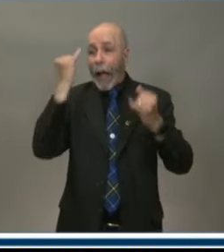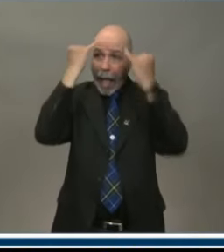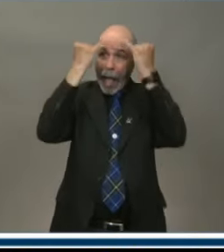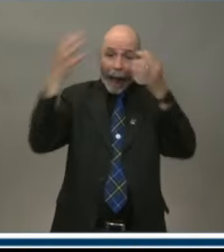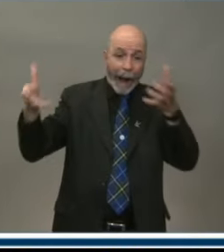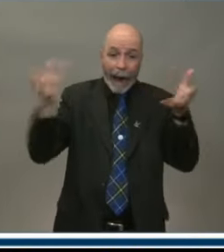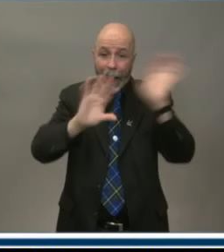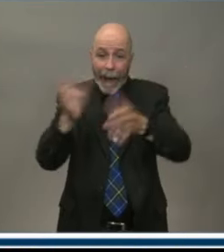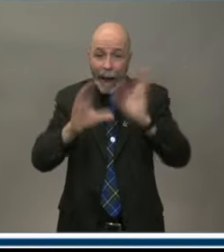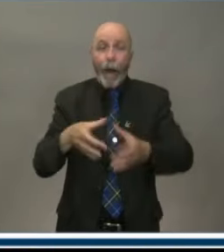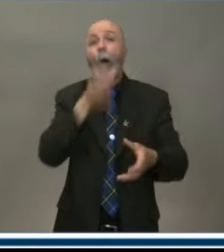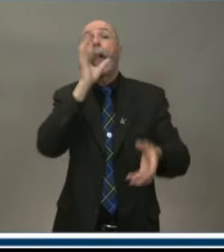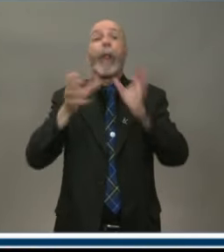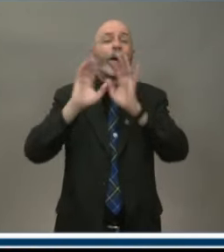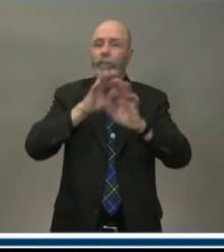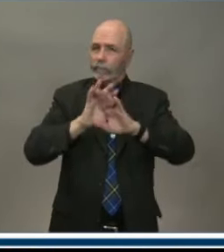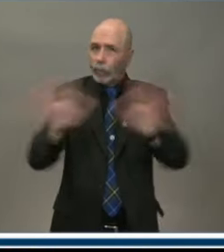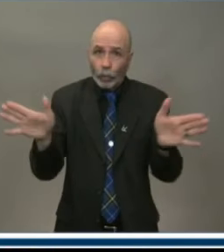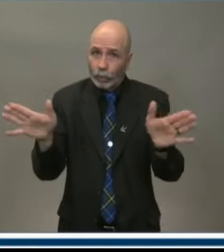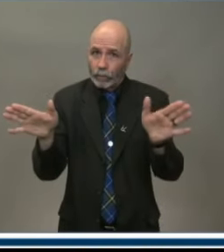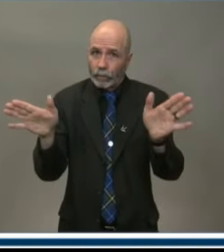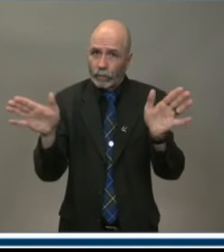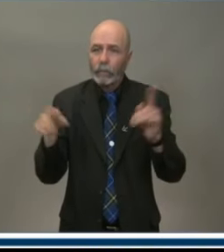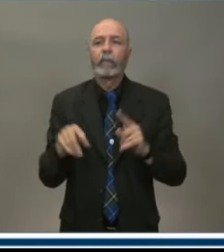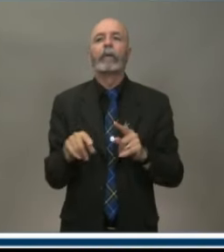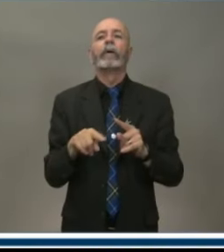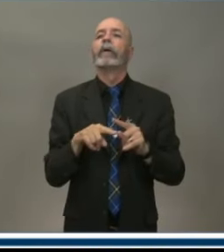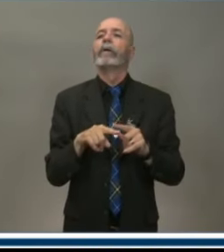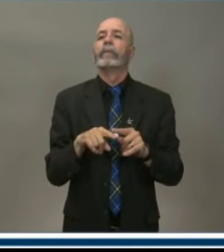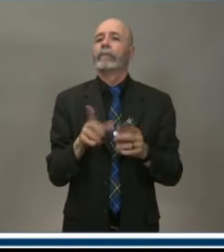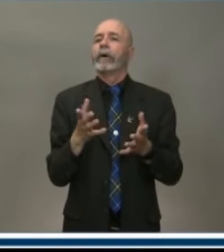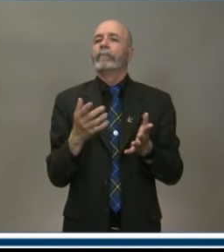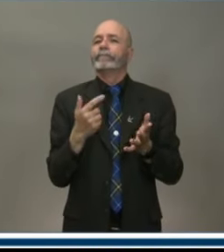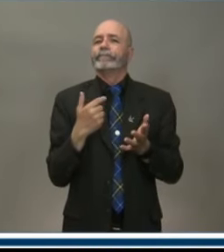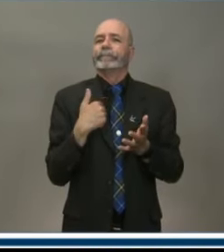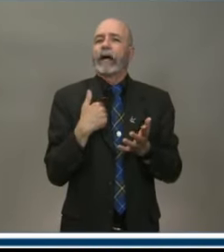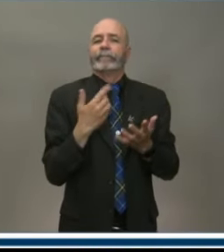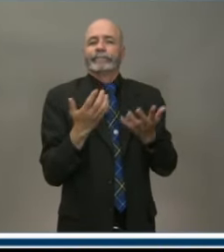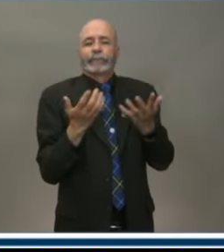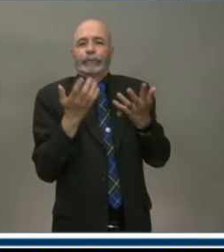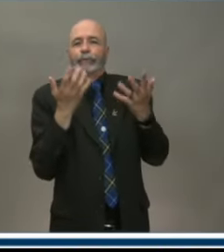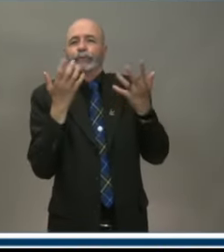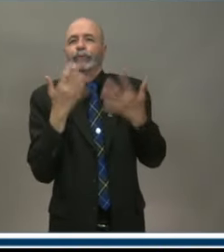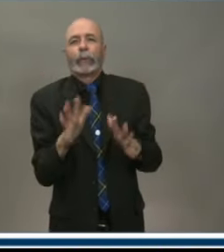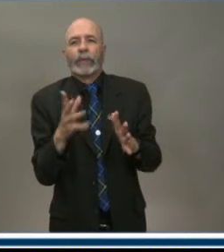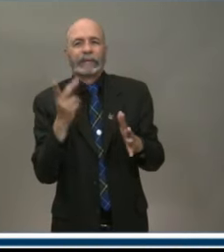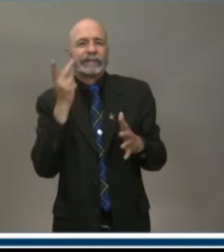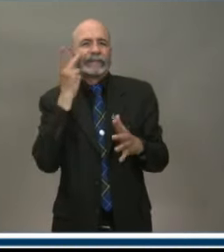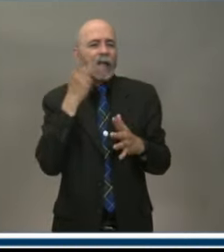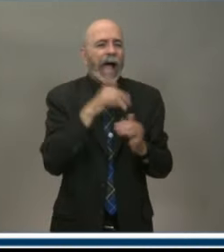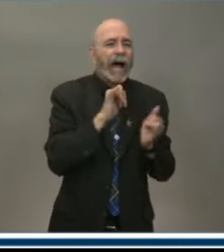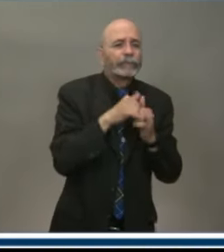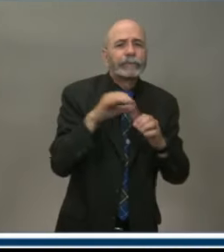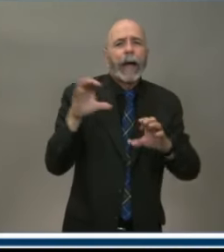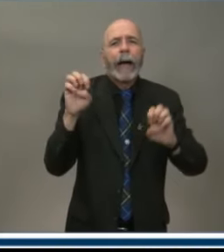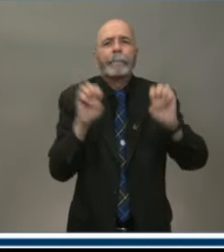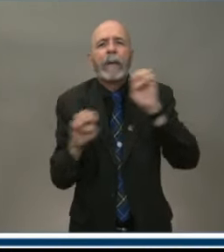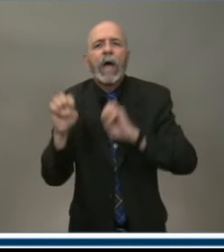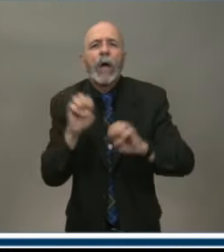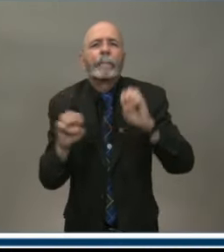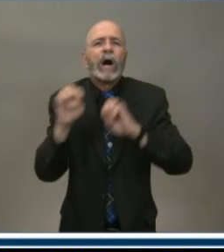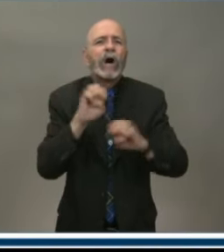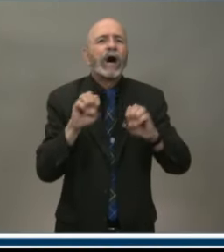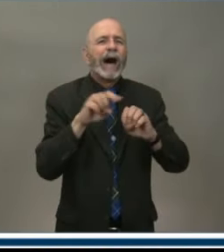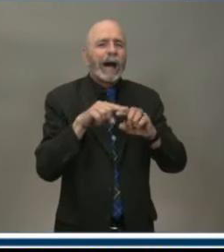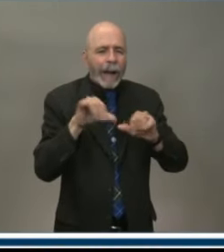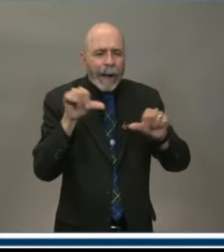we, in an event like this, that we actually allow science to guide our public health measures, to guide how we treat people, and it takes a while to develop